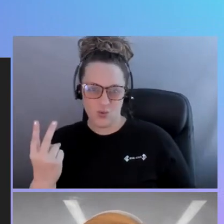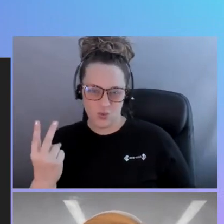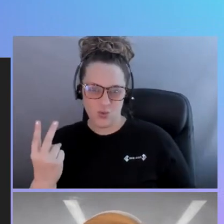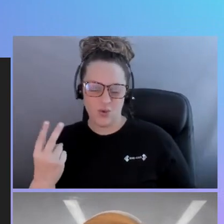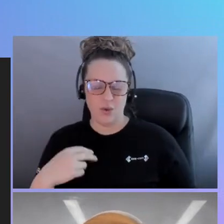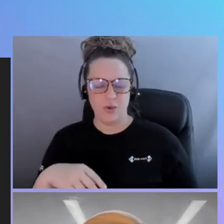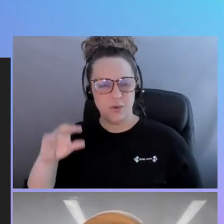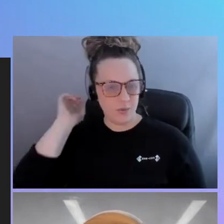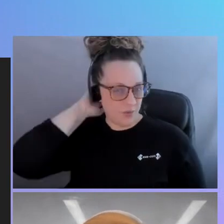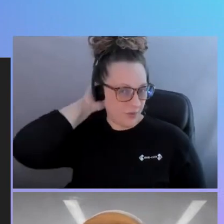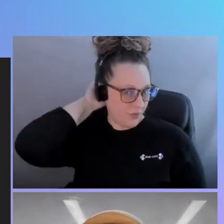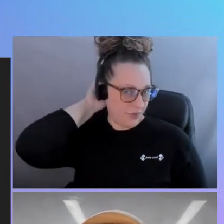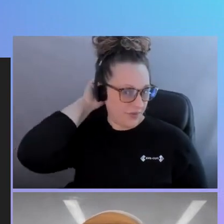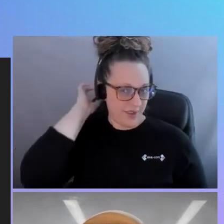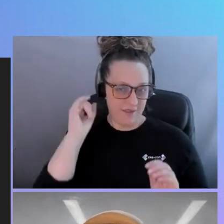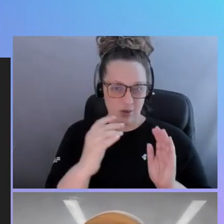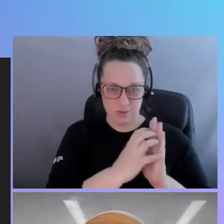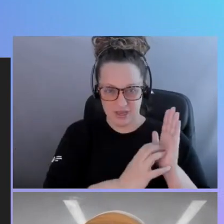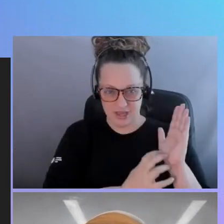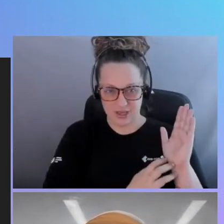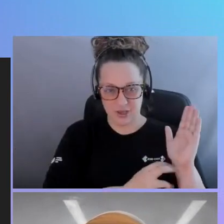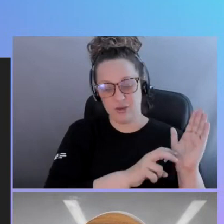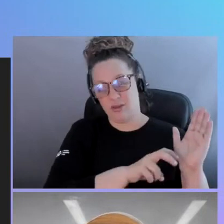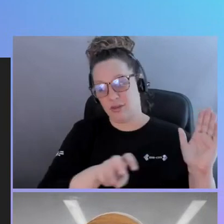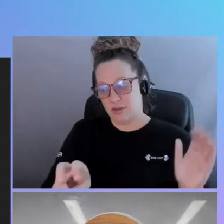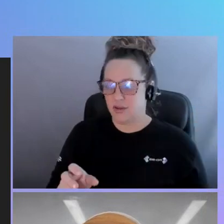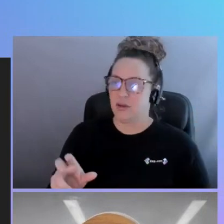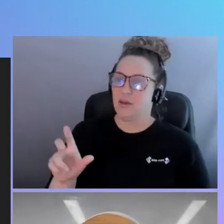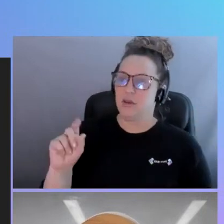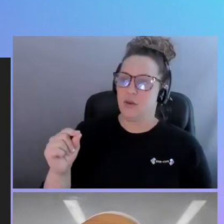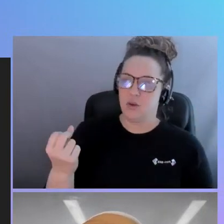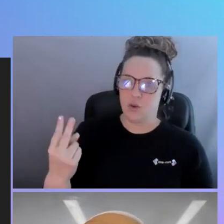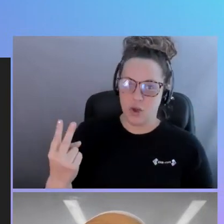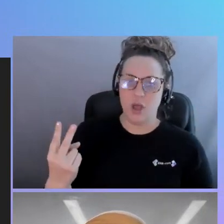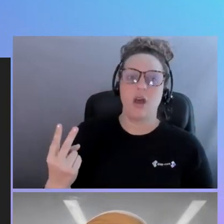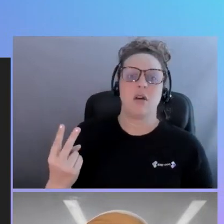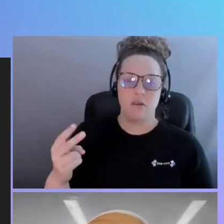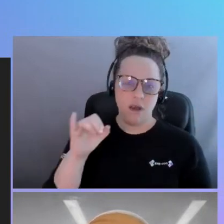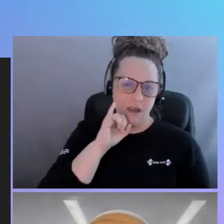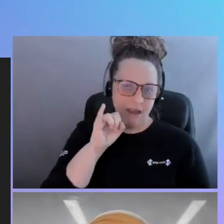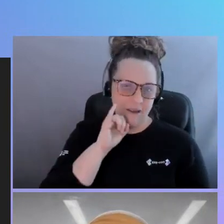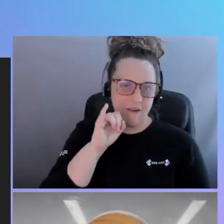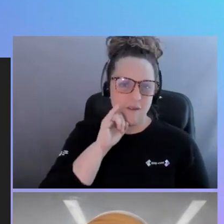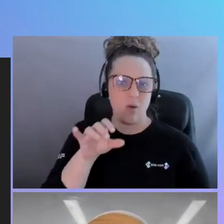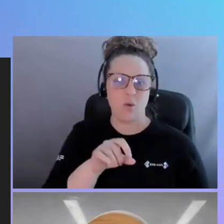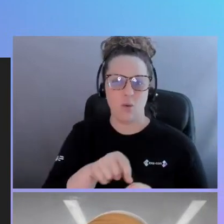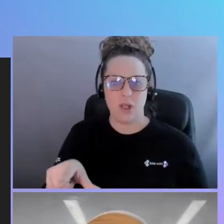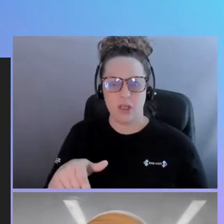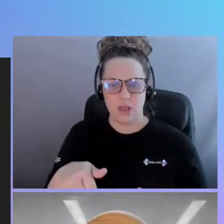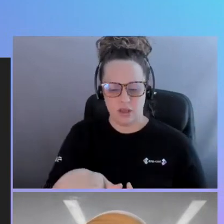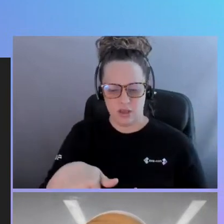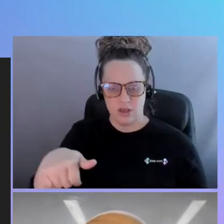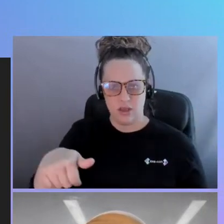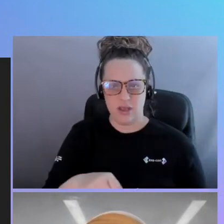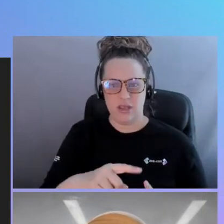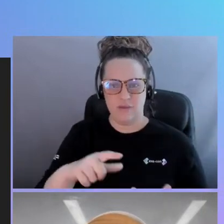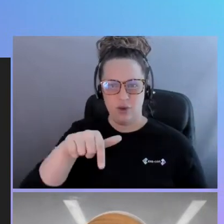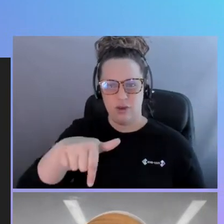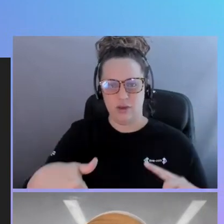But then 2012, an iPhone 5 is released. The screen is larger, different aspect ratio as